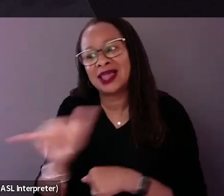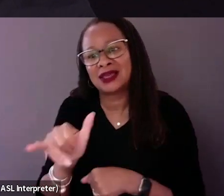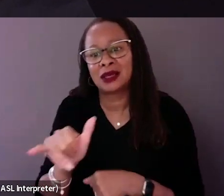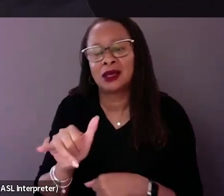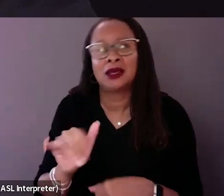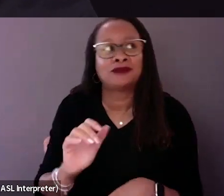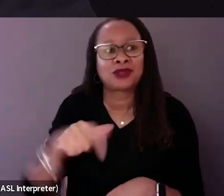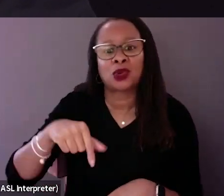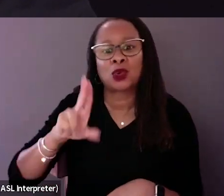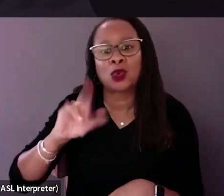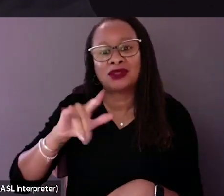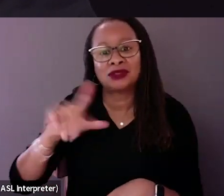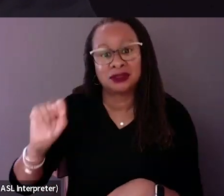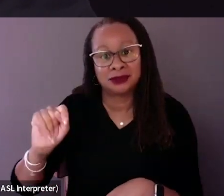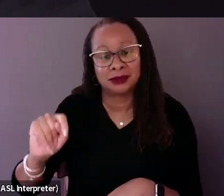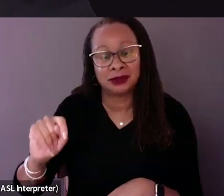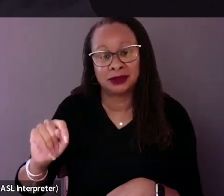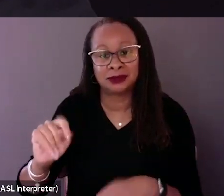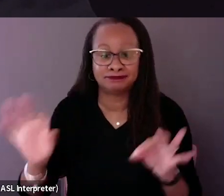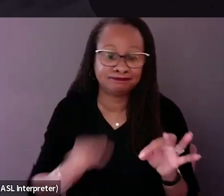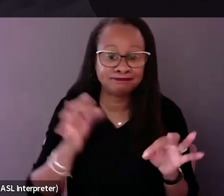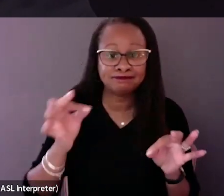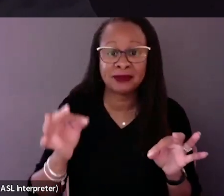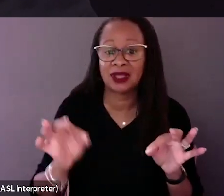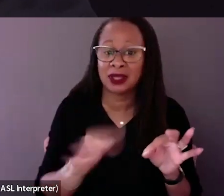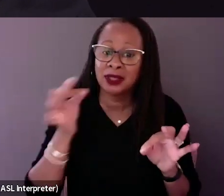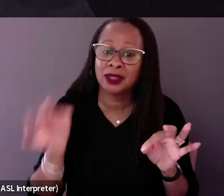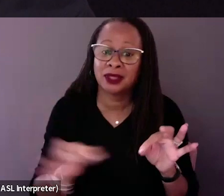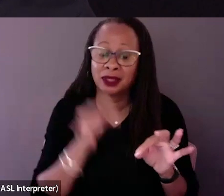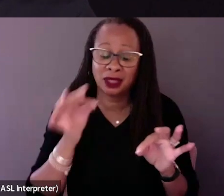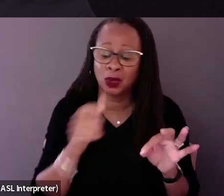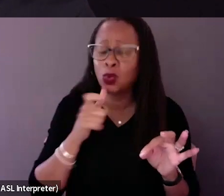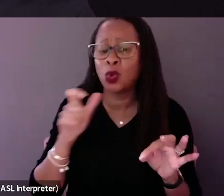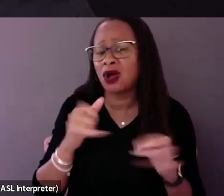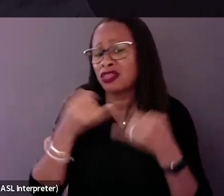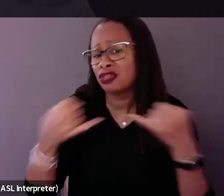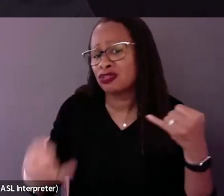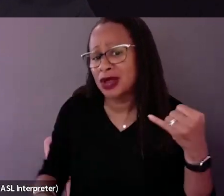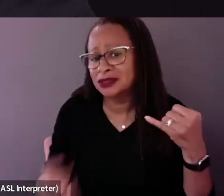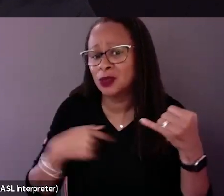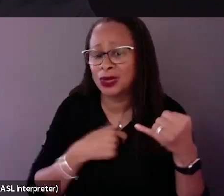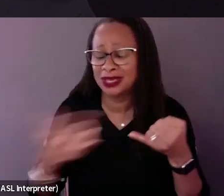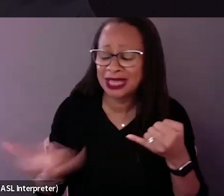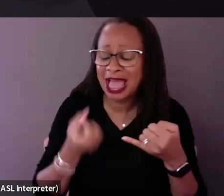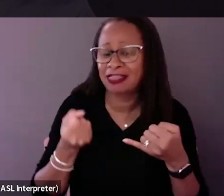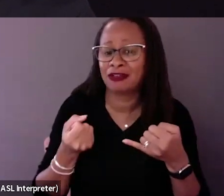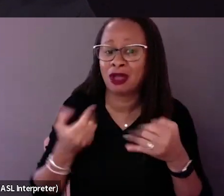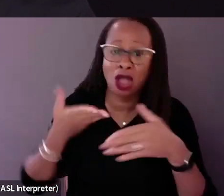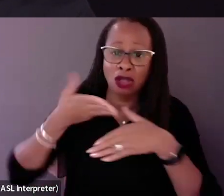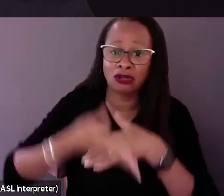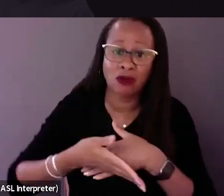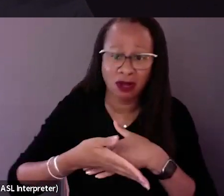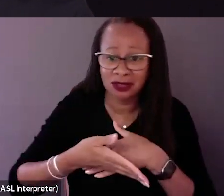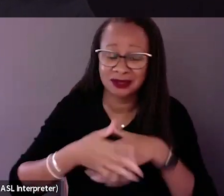quilt. Who are just the threads? Who are some of the threads that we could kind of gather a cross